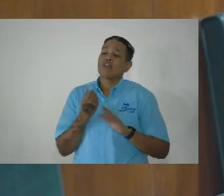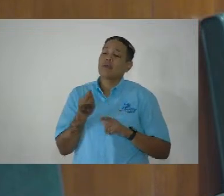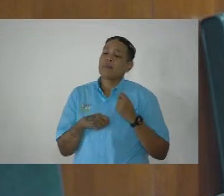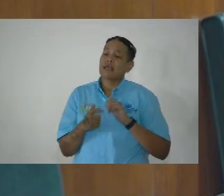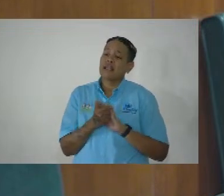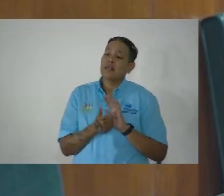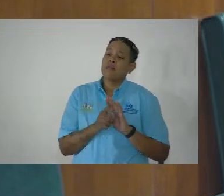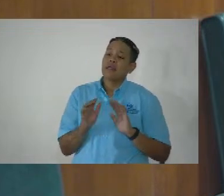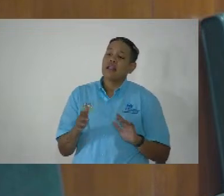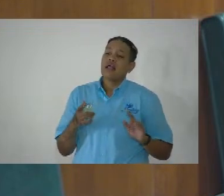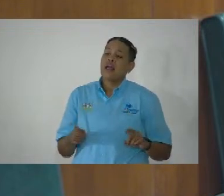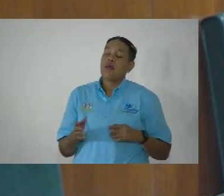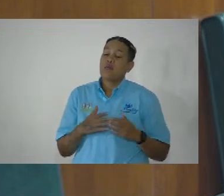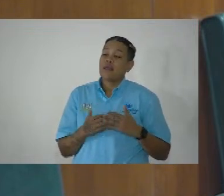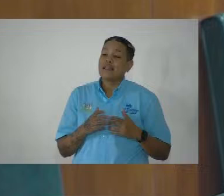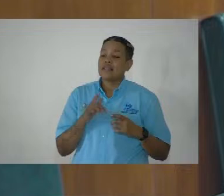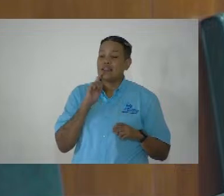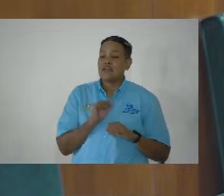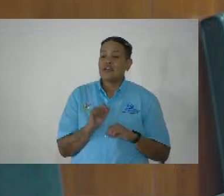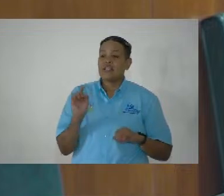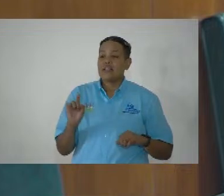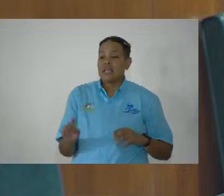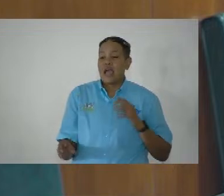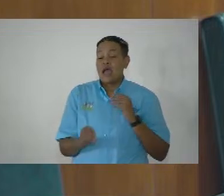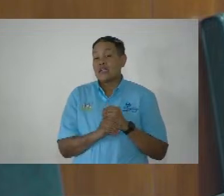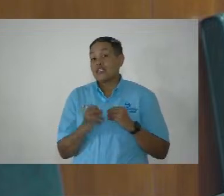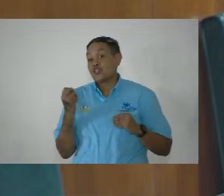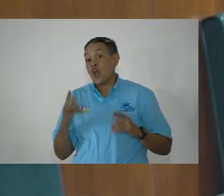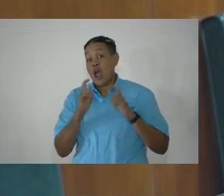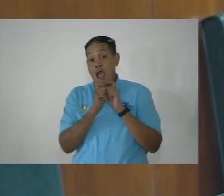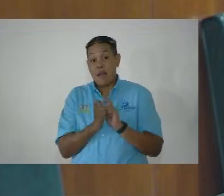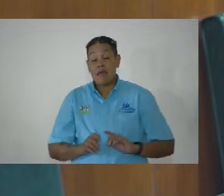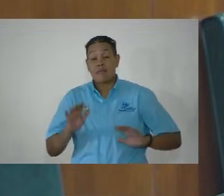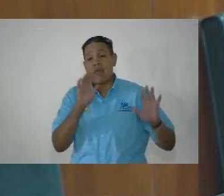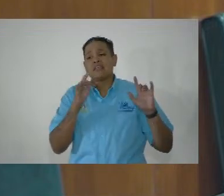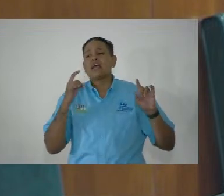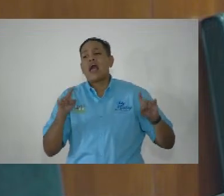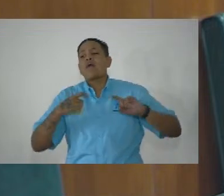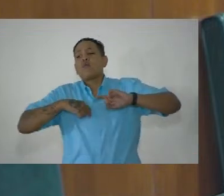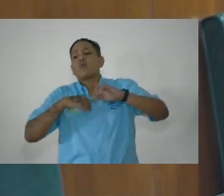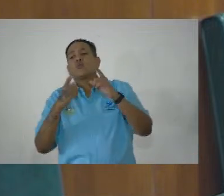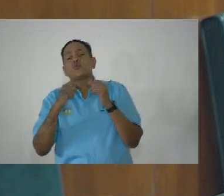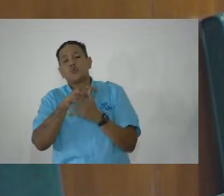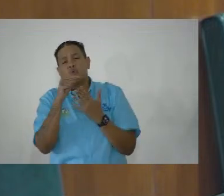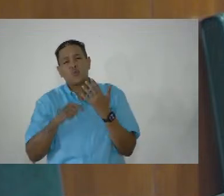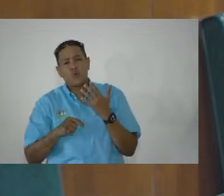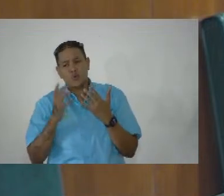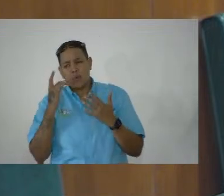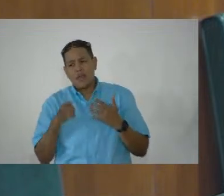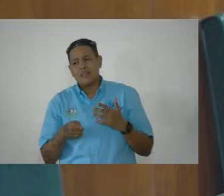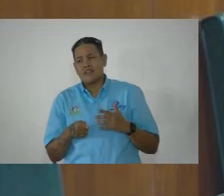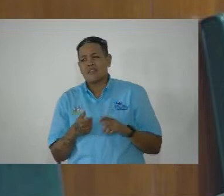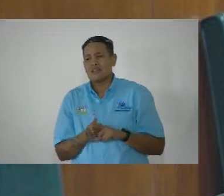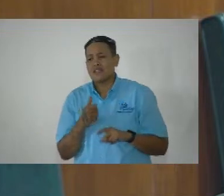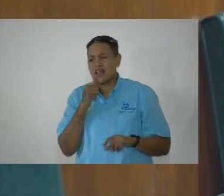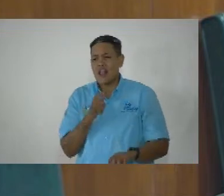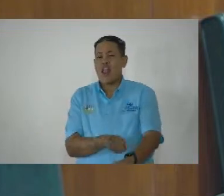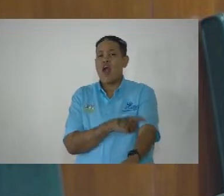bill, whether it needs additions, amendments, that we do those. Because this is